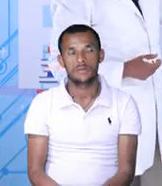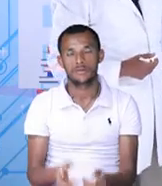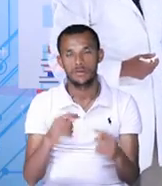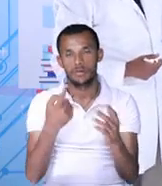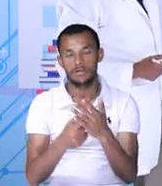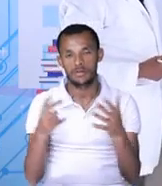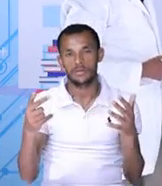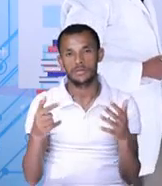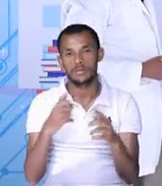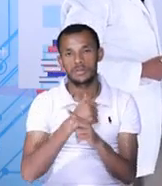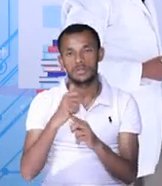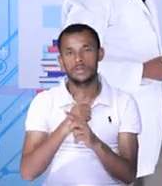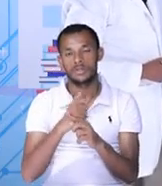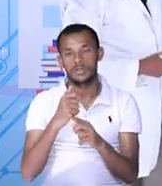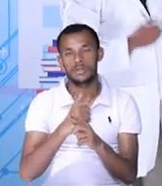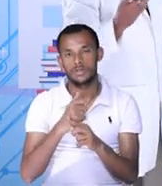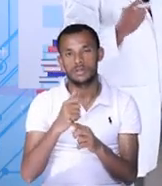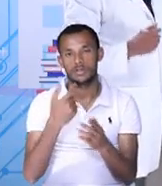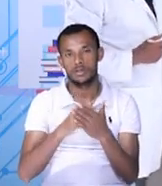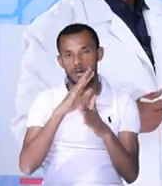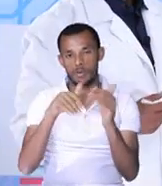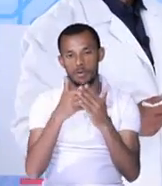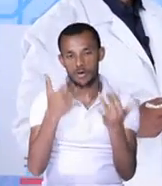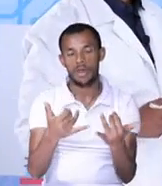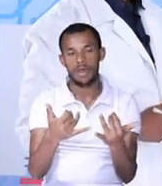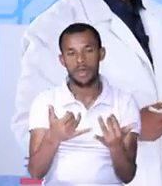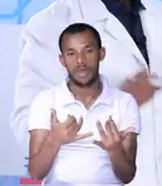Try this exercise. So that's all about for